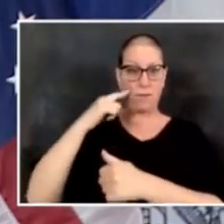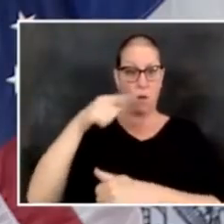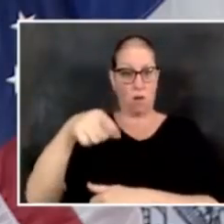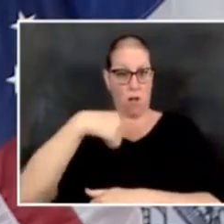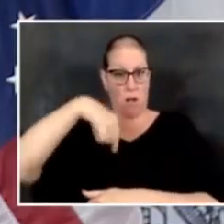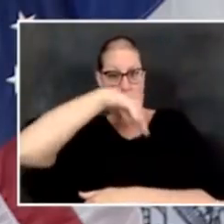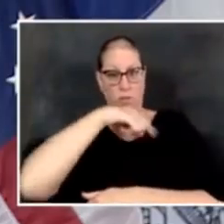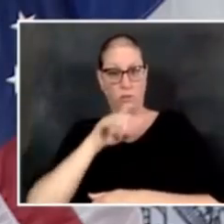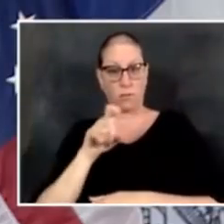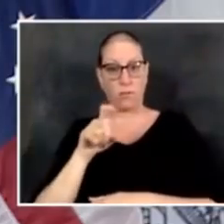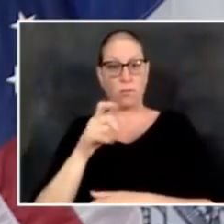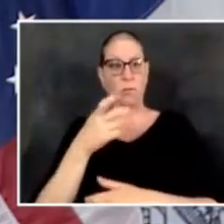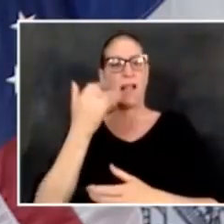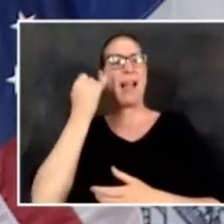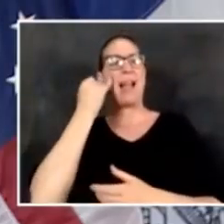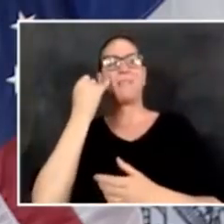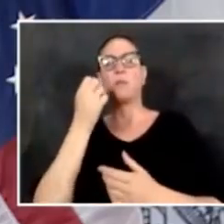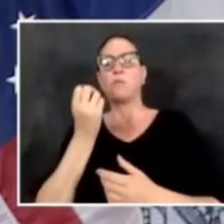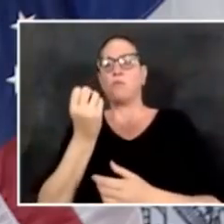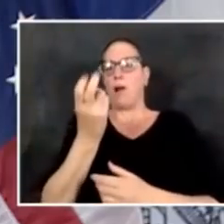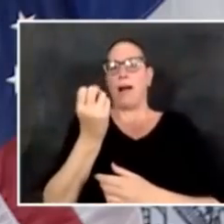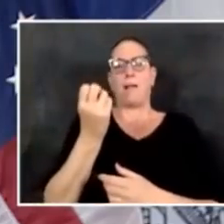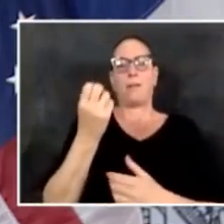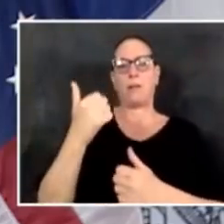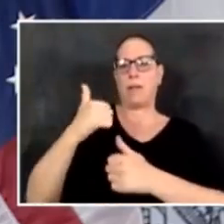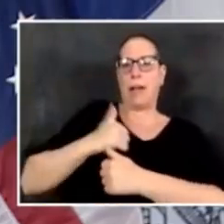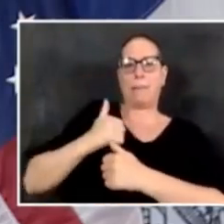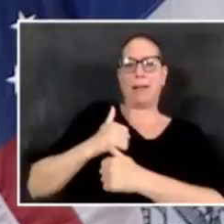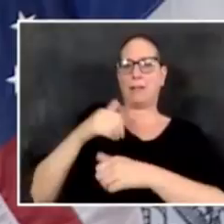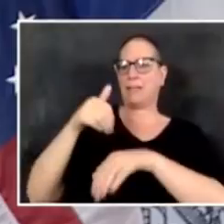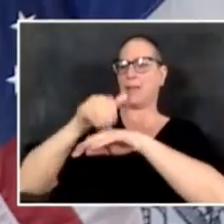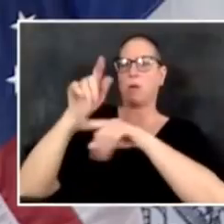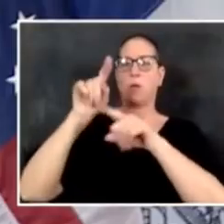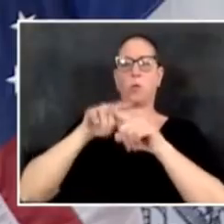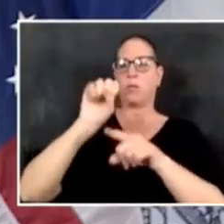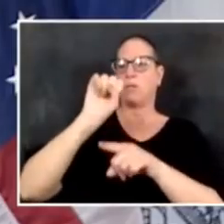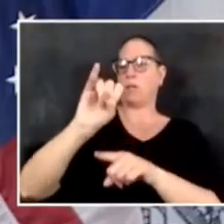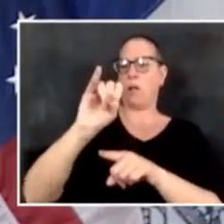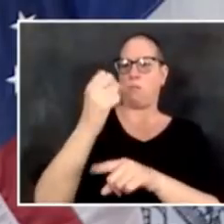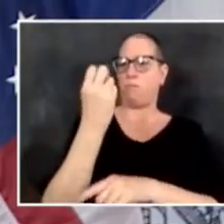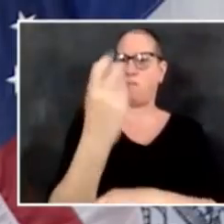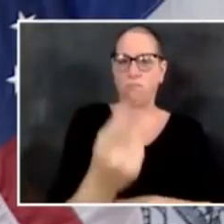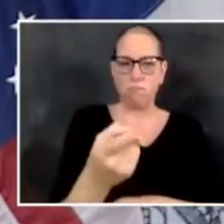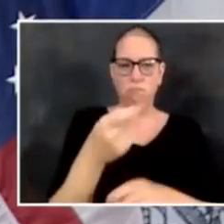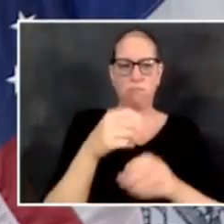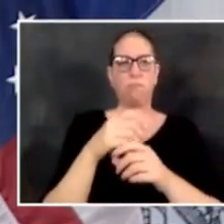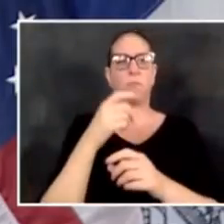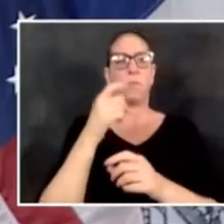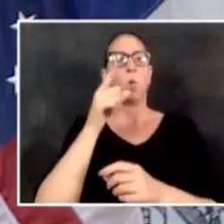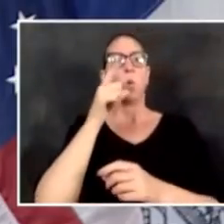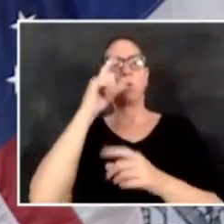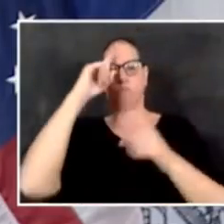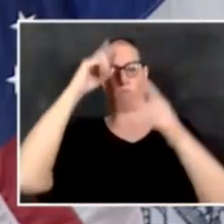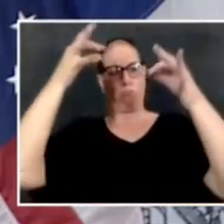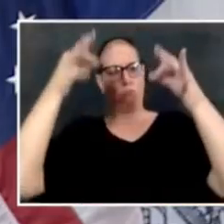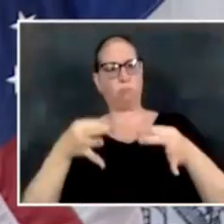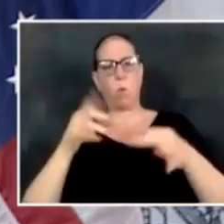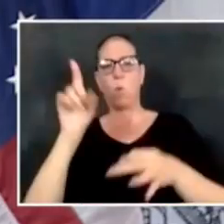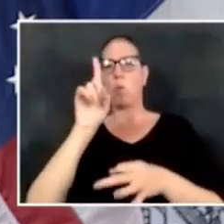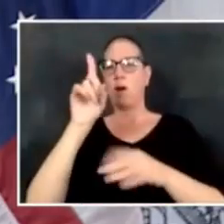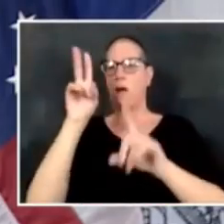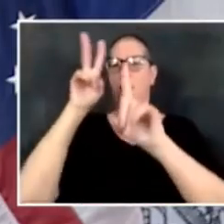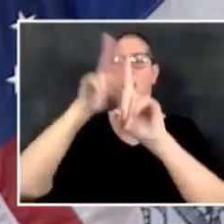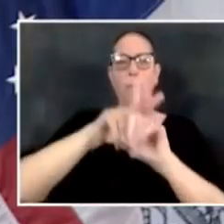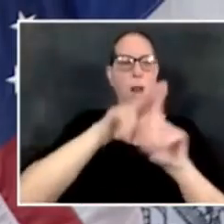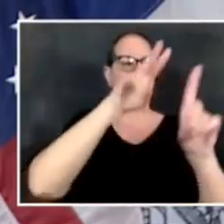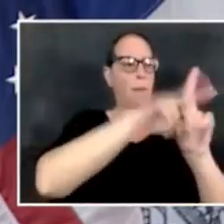them to Staten Island? And if you could elaborate a bit on protocol, who makes the call when it comes to where to send military medical staff? Is it you?